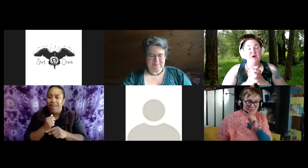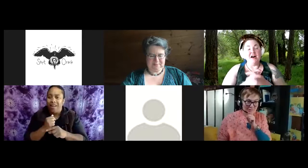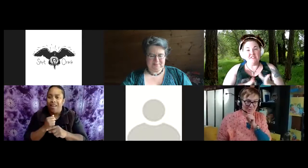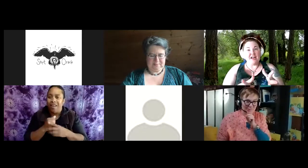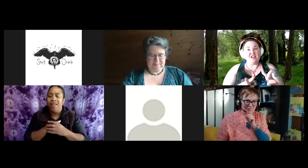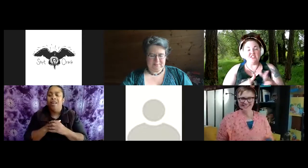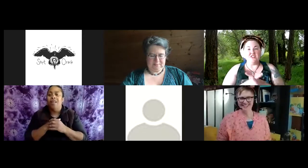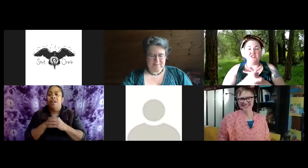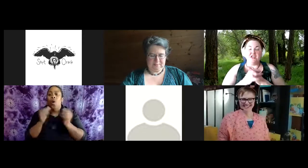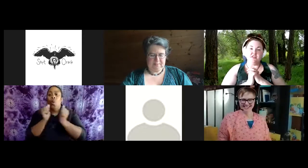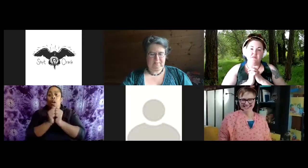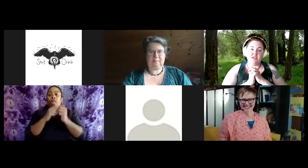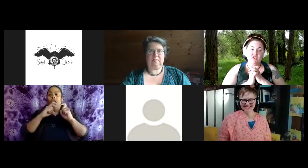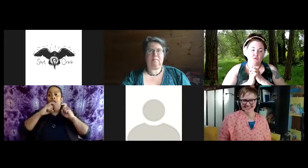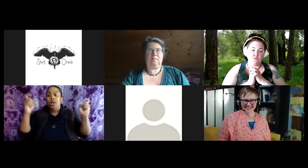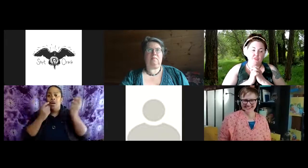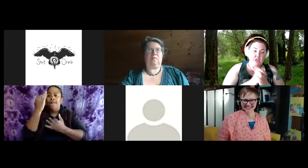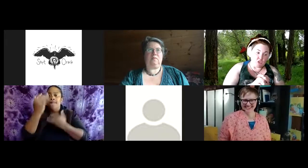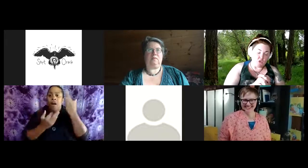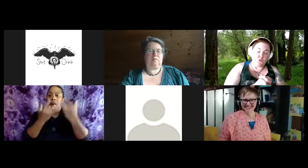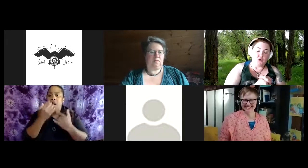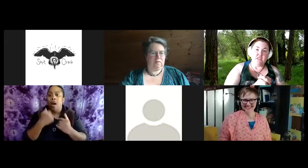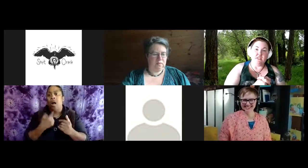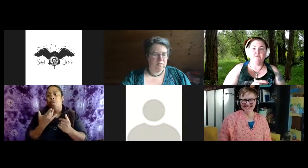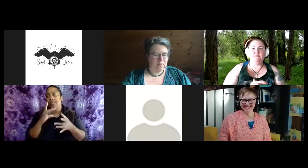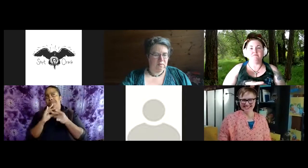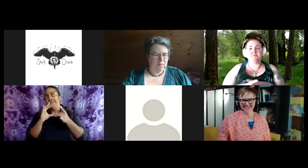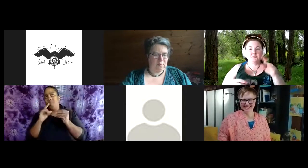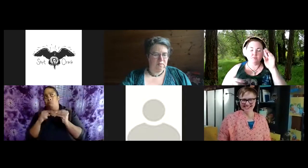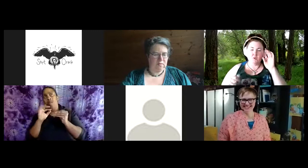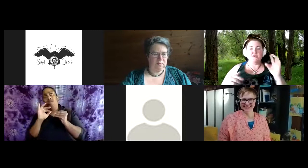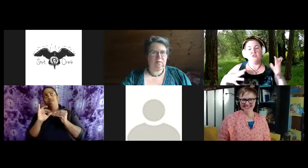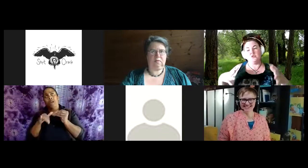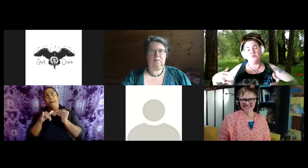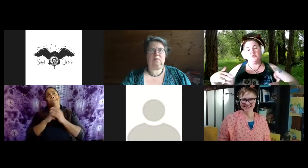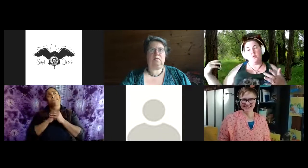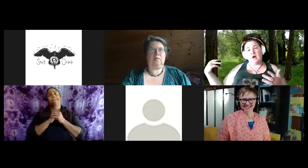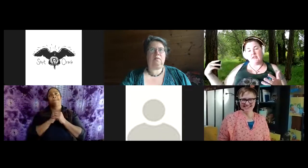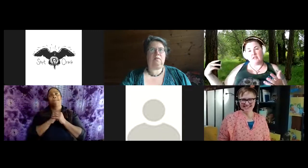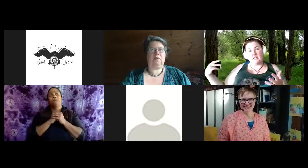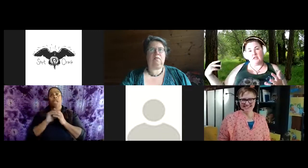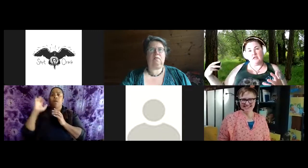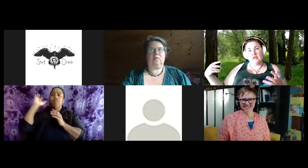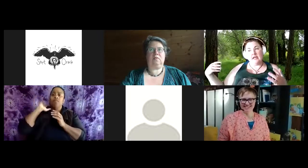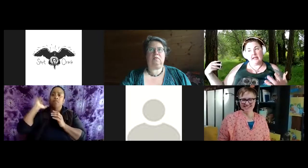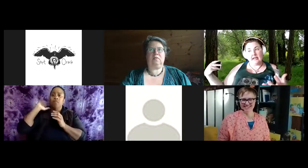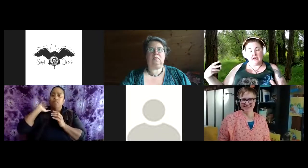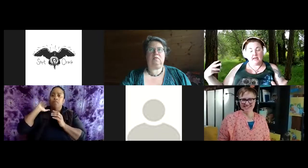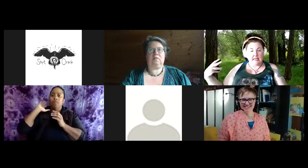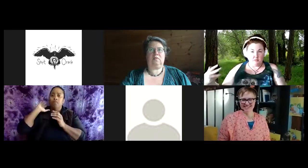with the bonfires, the other thing I wanted to mention with those was what they used to do was walk